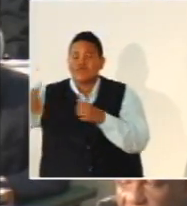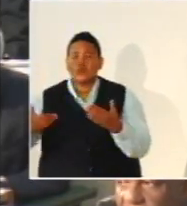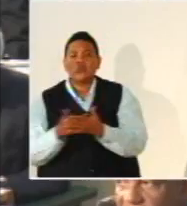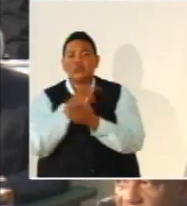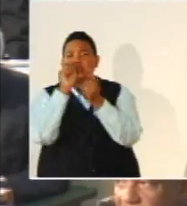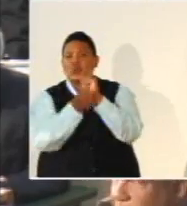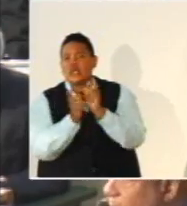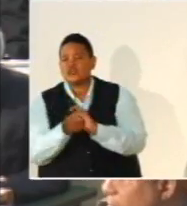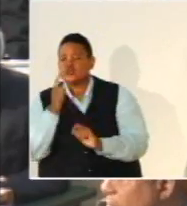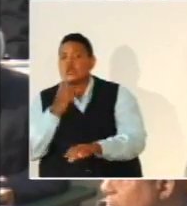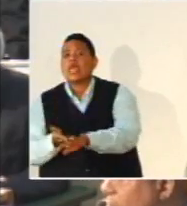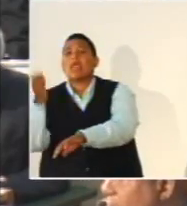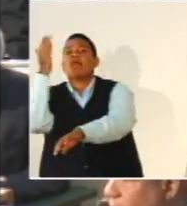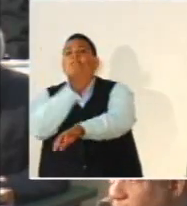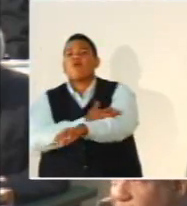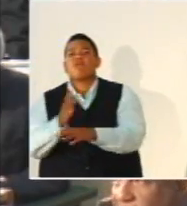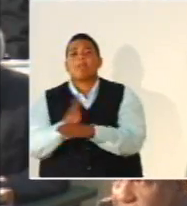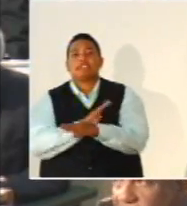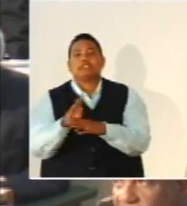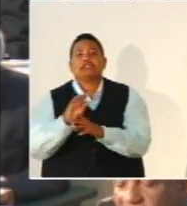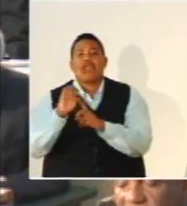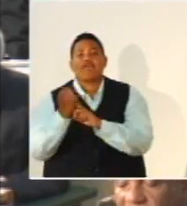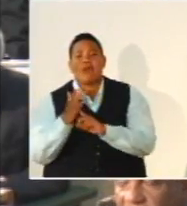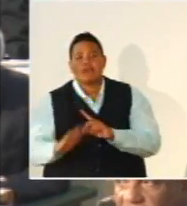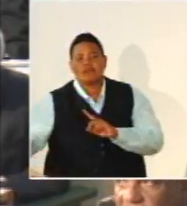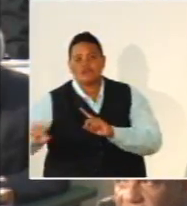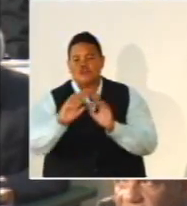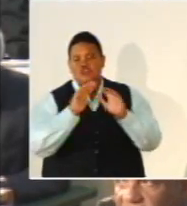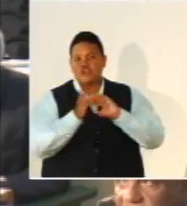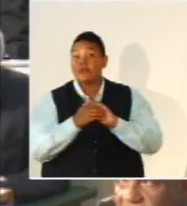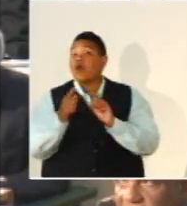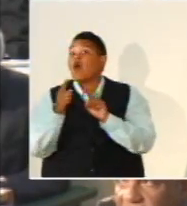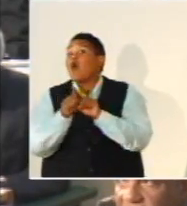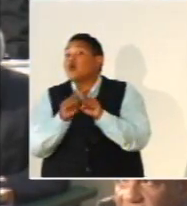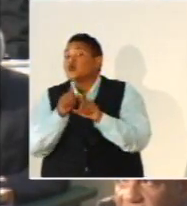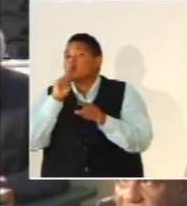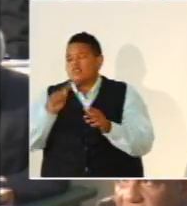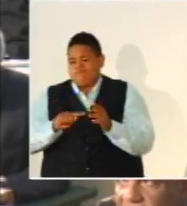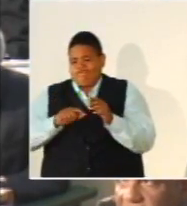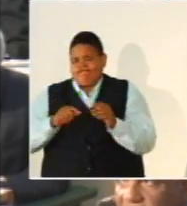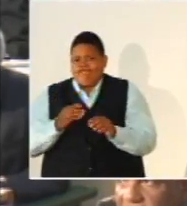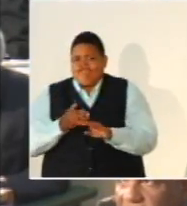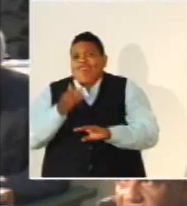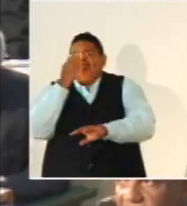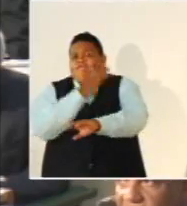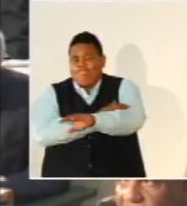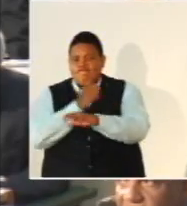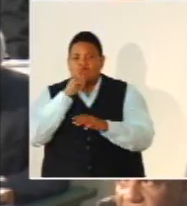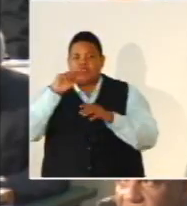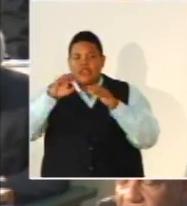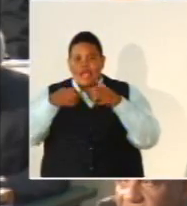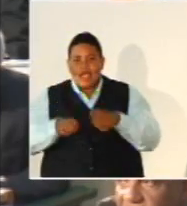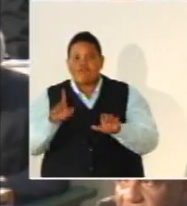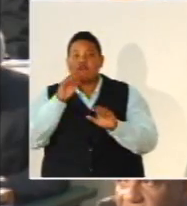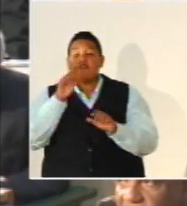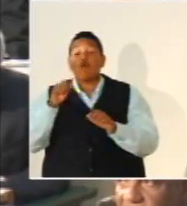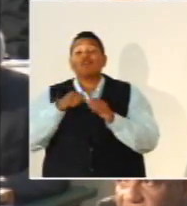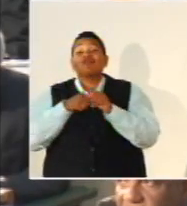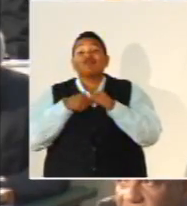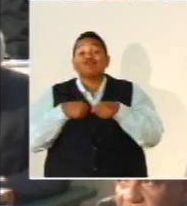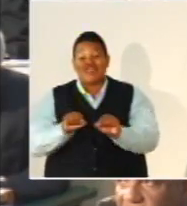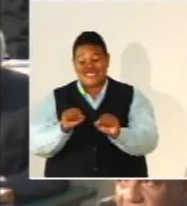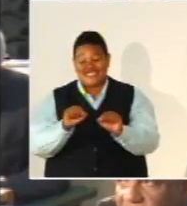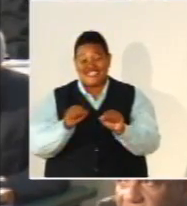reforms to enhance the business environment, as well as to intensify the efforts regarding strategic investment